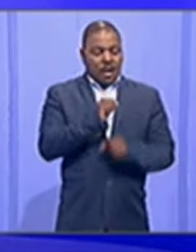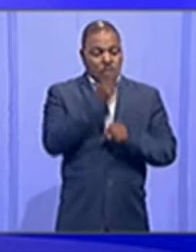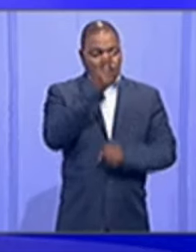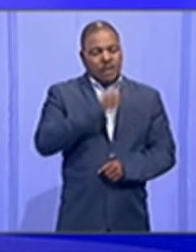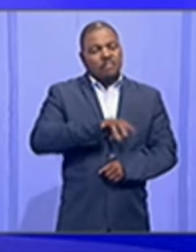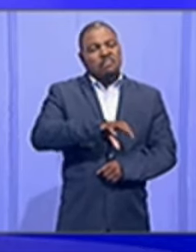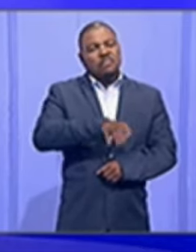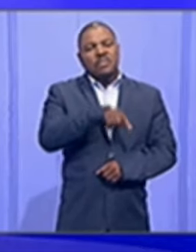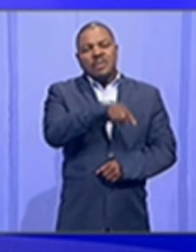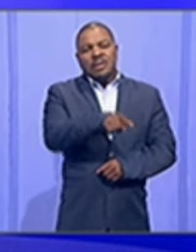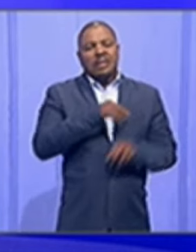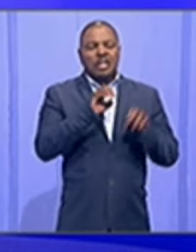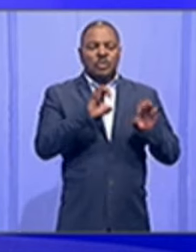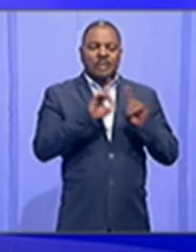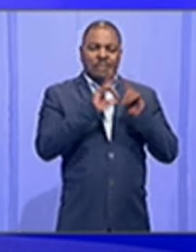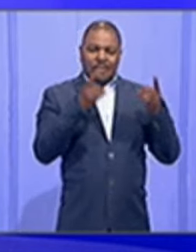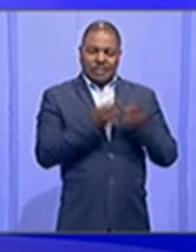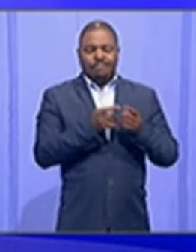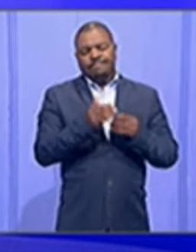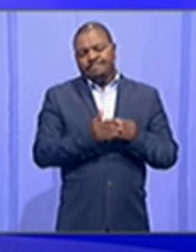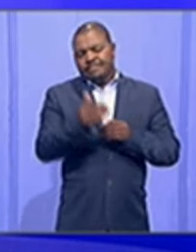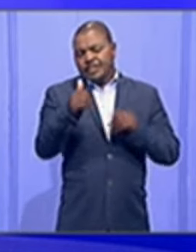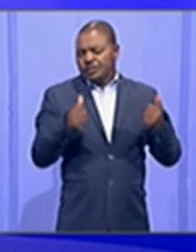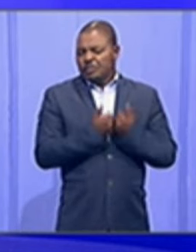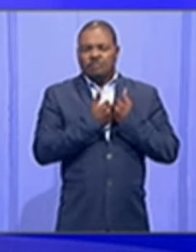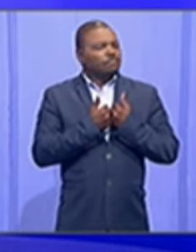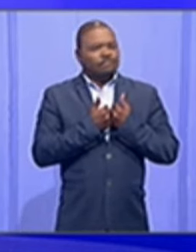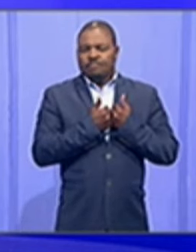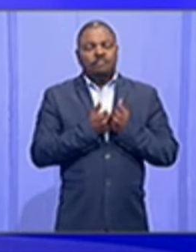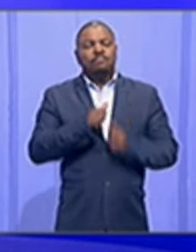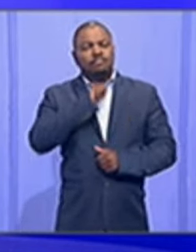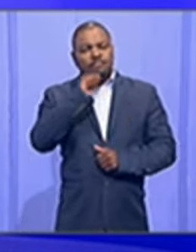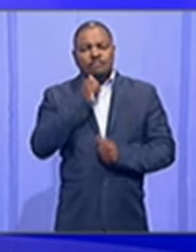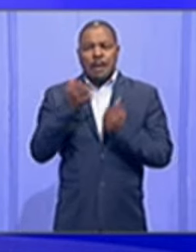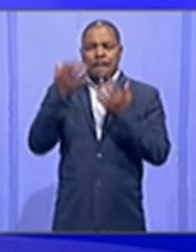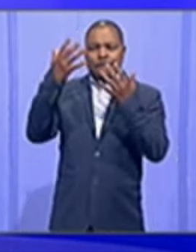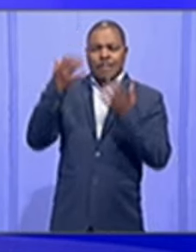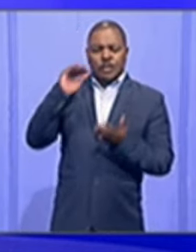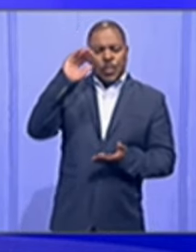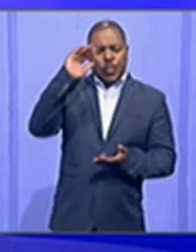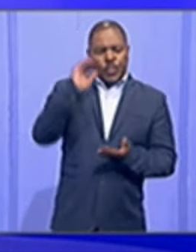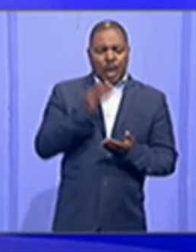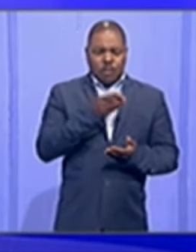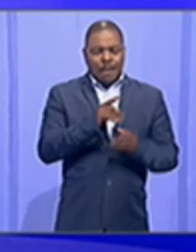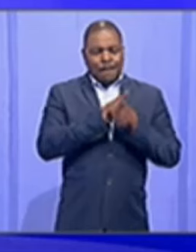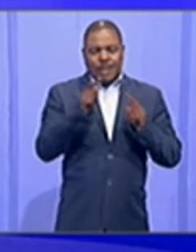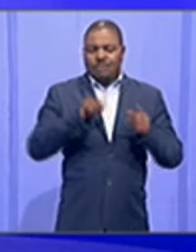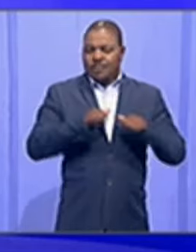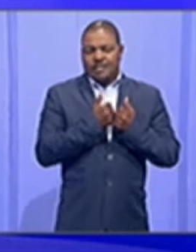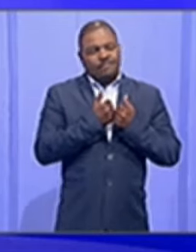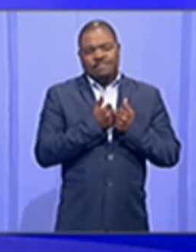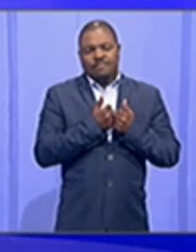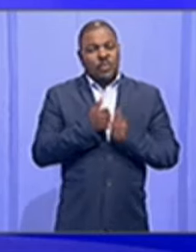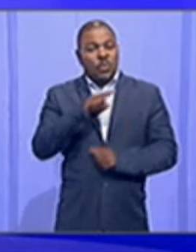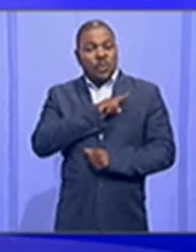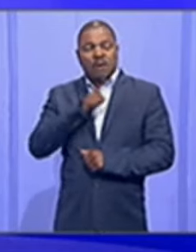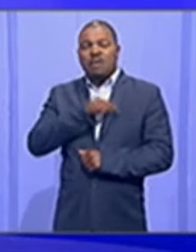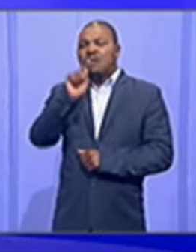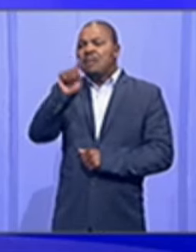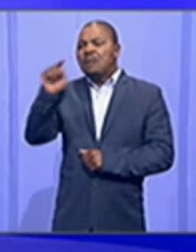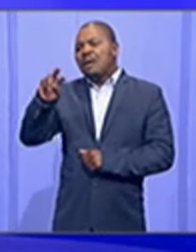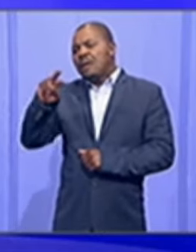ke ditlhotlho tšeo di ka tlišwago ke go fokoletšwa ga ditekanyetšo tša mašeleng ka kgorong ya thuto ya motheo. Seo ke ka ge dikgoro tša diprovense